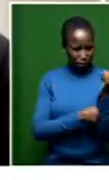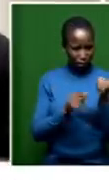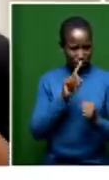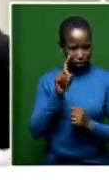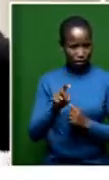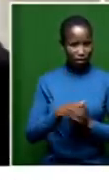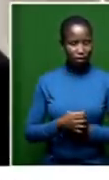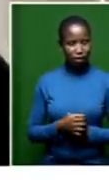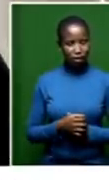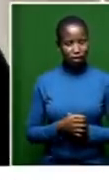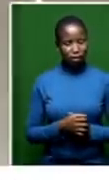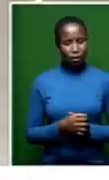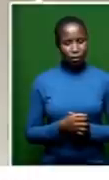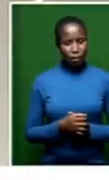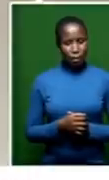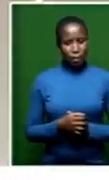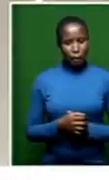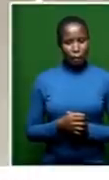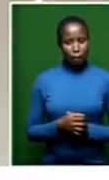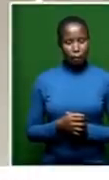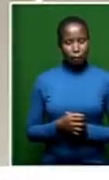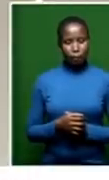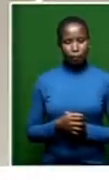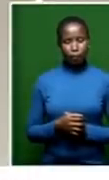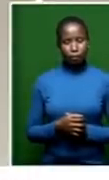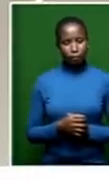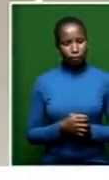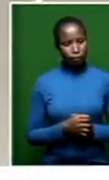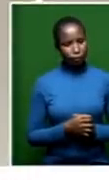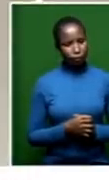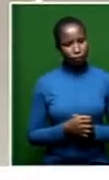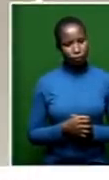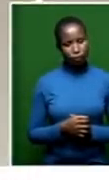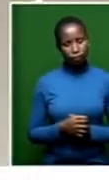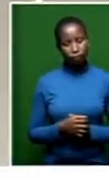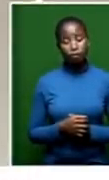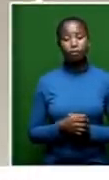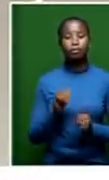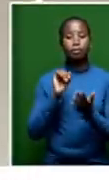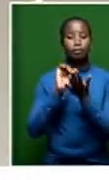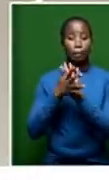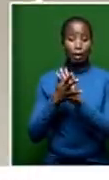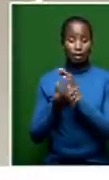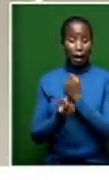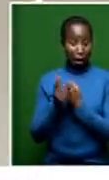To understand that extent of damage, one has to read the motion